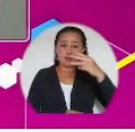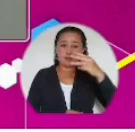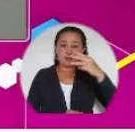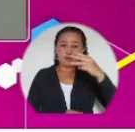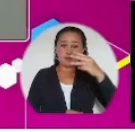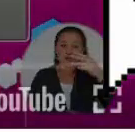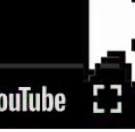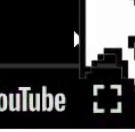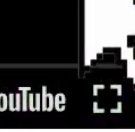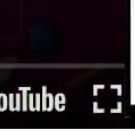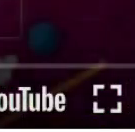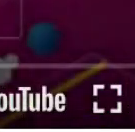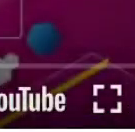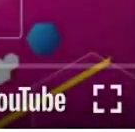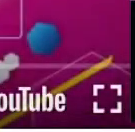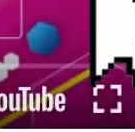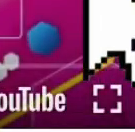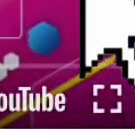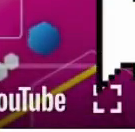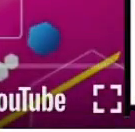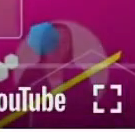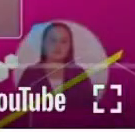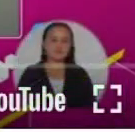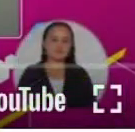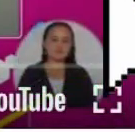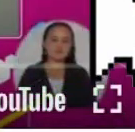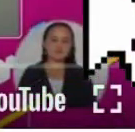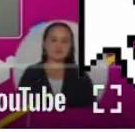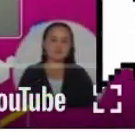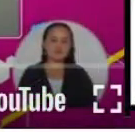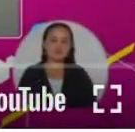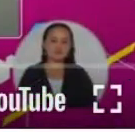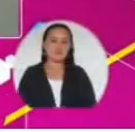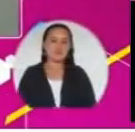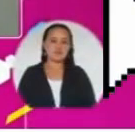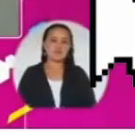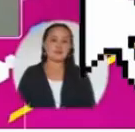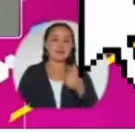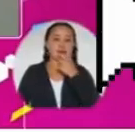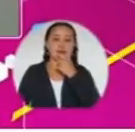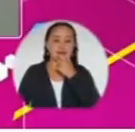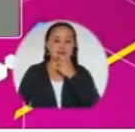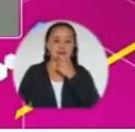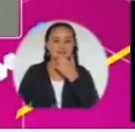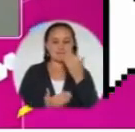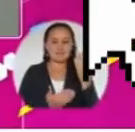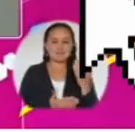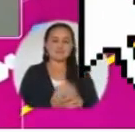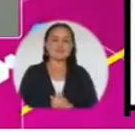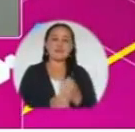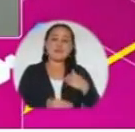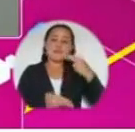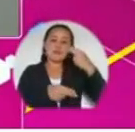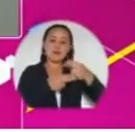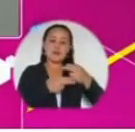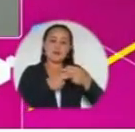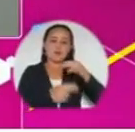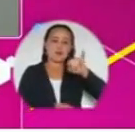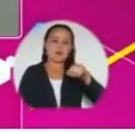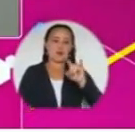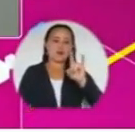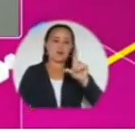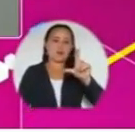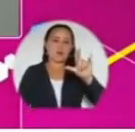When you open the link, you'll see the main page of the simulator. I recommend starting by watching the welcome video from